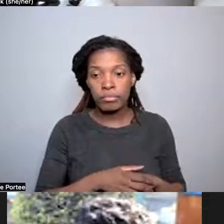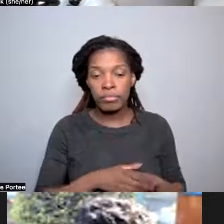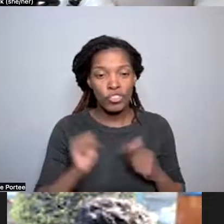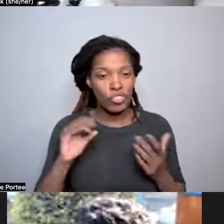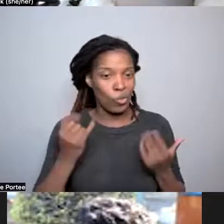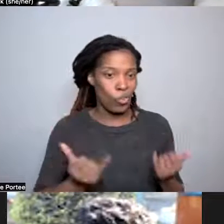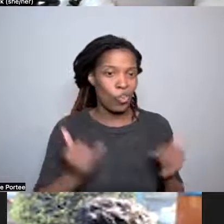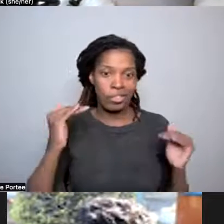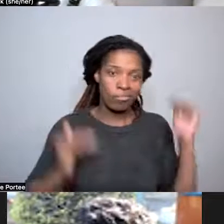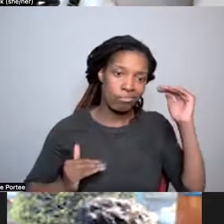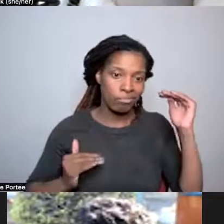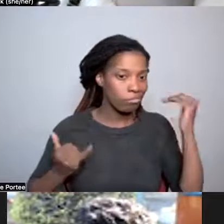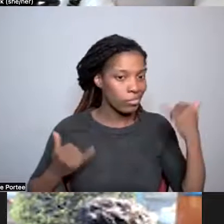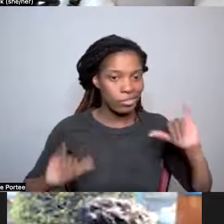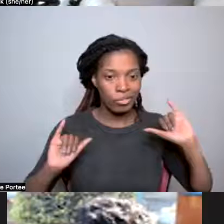they face in their life,